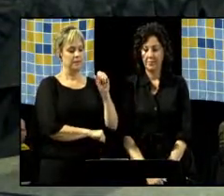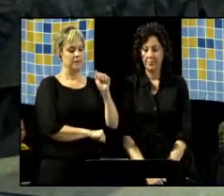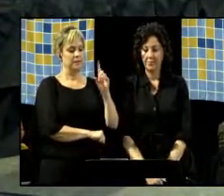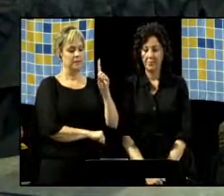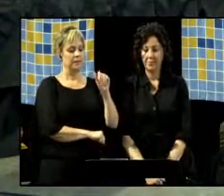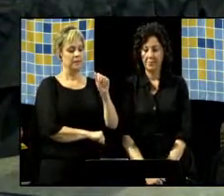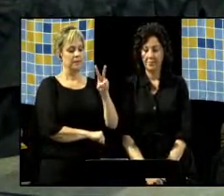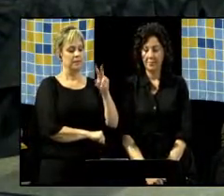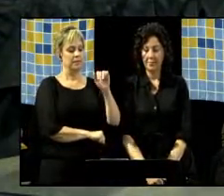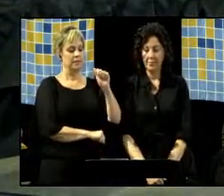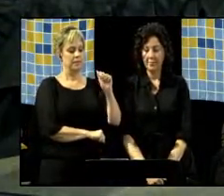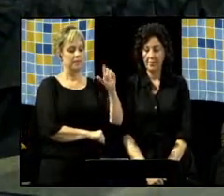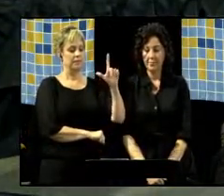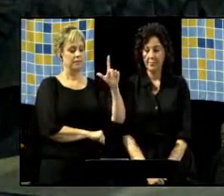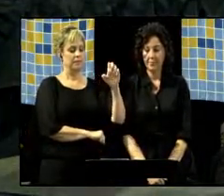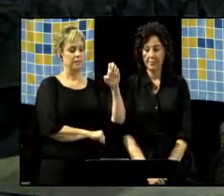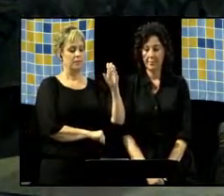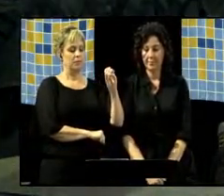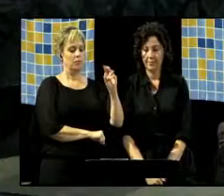Sadavia Selena Leonard.